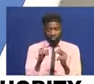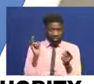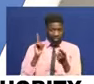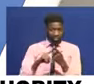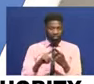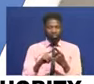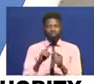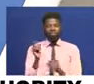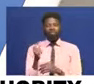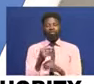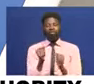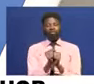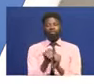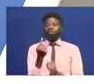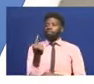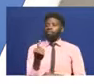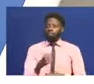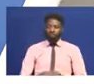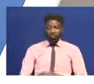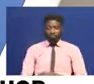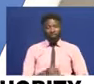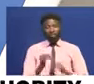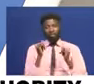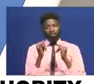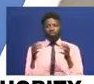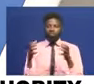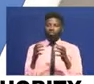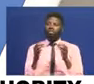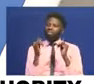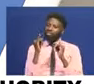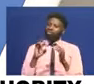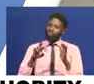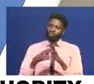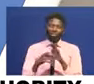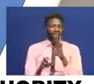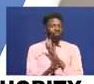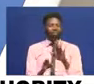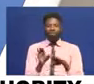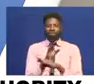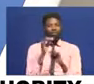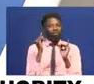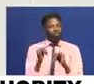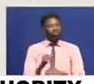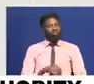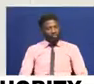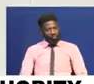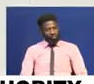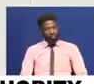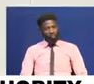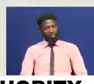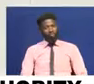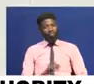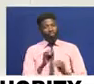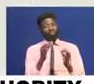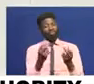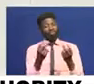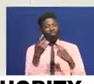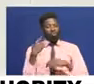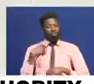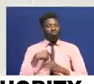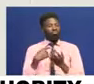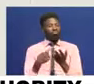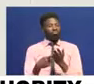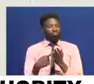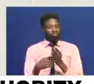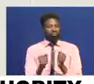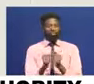October. Mm-hmm. It's a new body, so it's going to be a new contract. It's a new everything. It's a new contract. Yes. Wow. I mean, if you're just joining us, we are having this good conversation